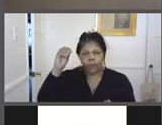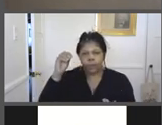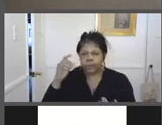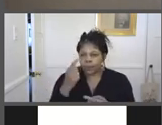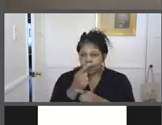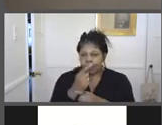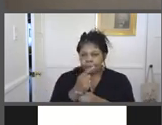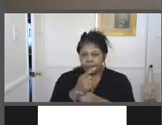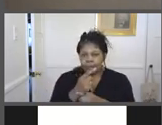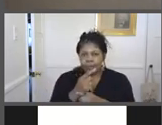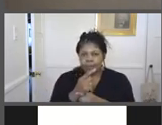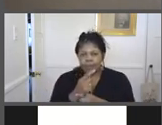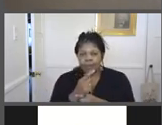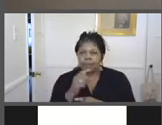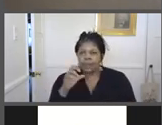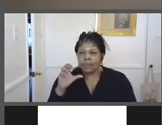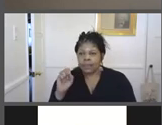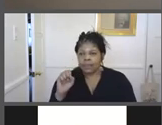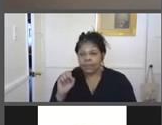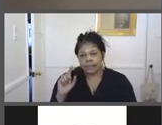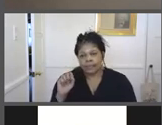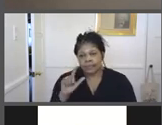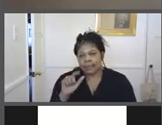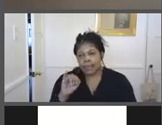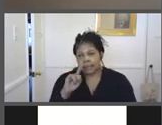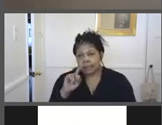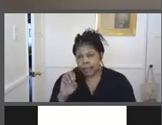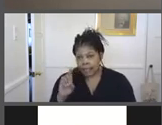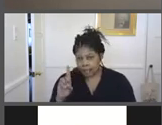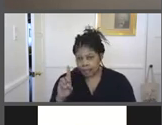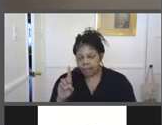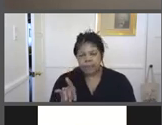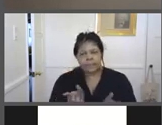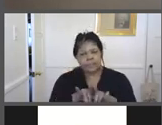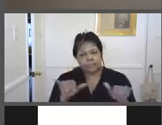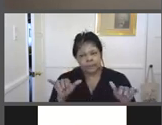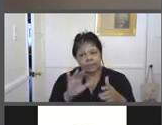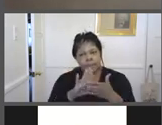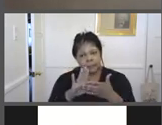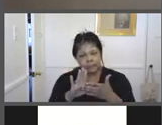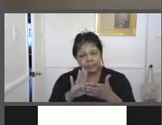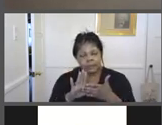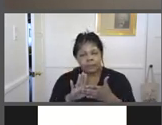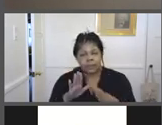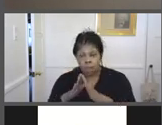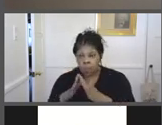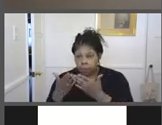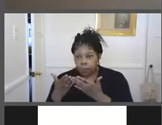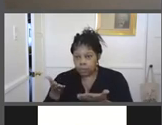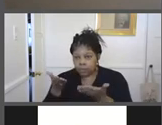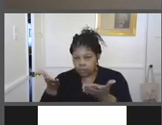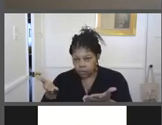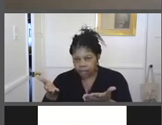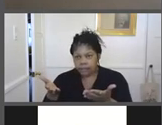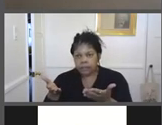I mean, it's stylized, but it looks very nice. Now, if you want, and what the book is suggesting that we do, that we